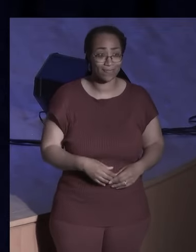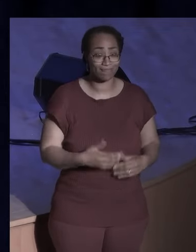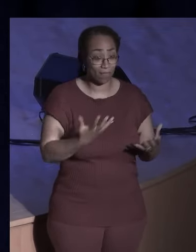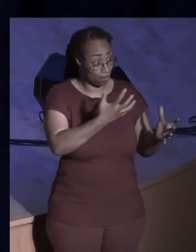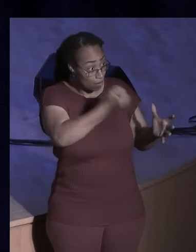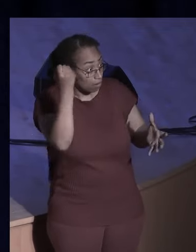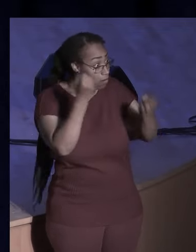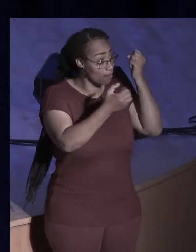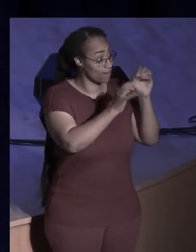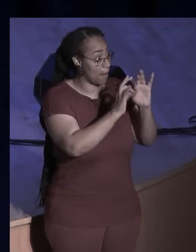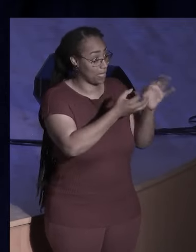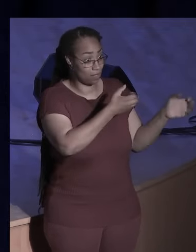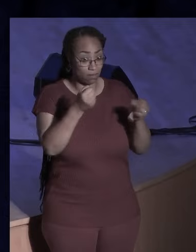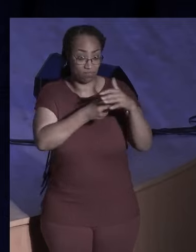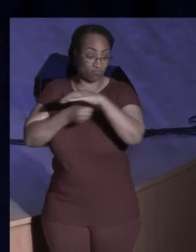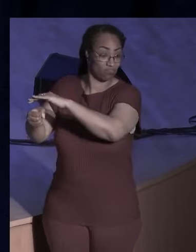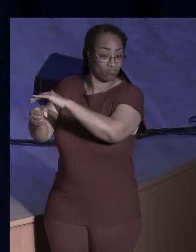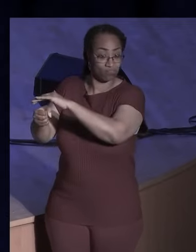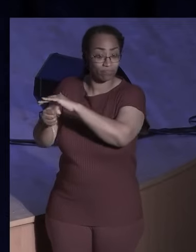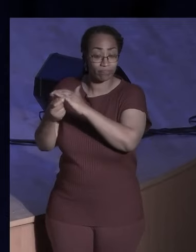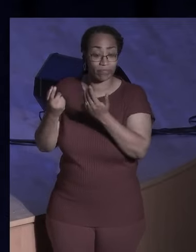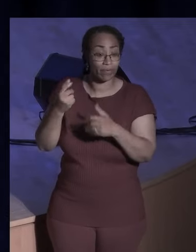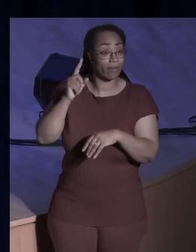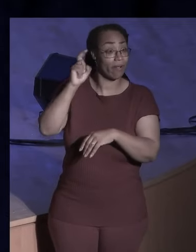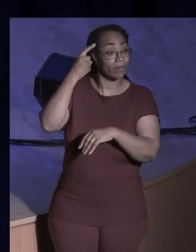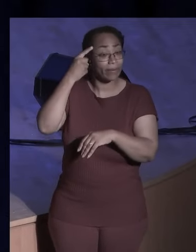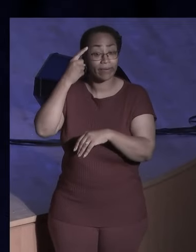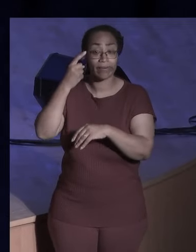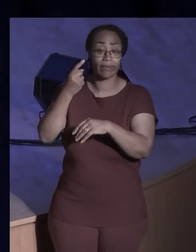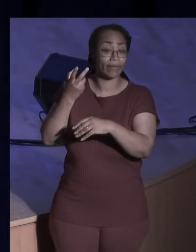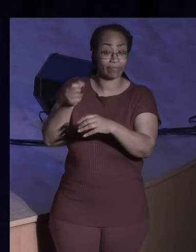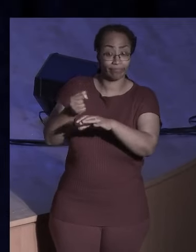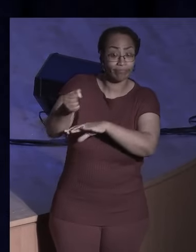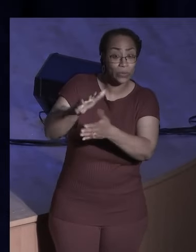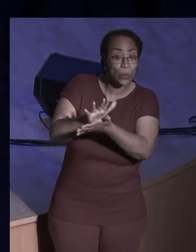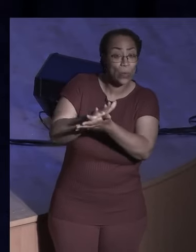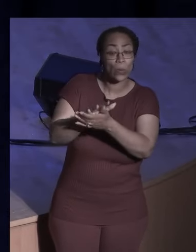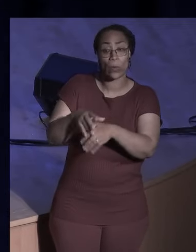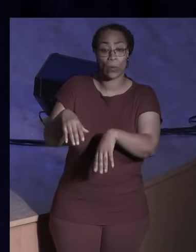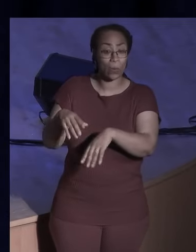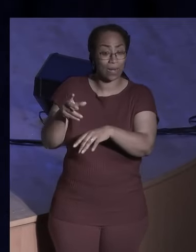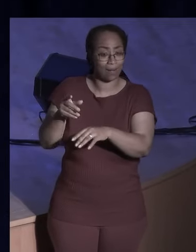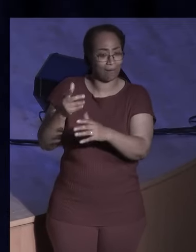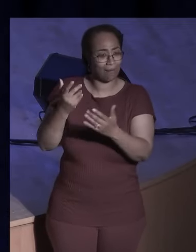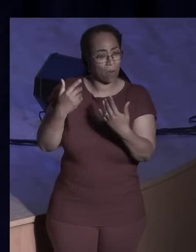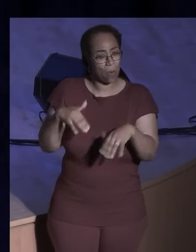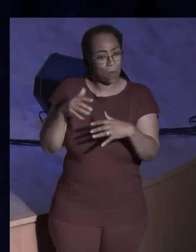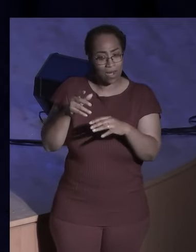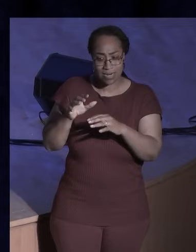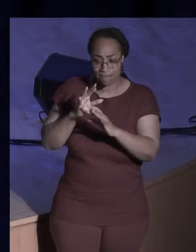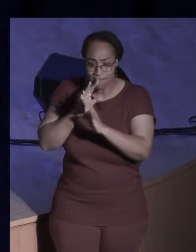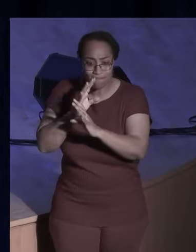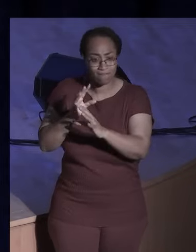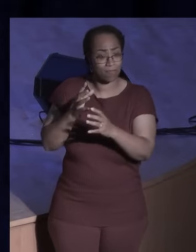their cultures, and their ways of life, the very things that you will celebrate this year. Now in